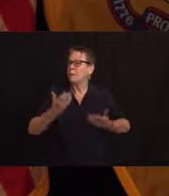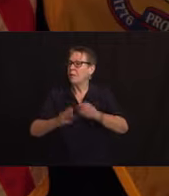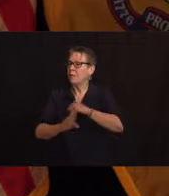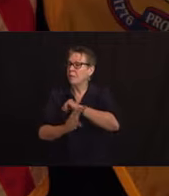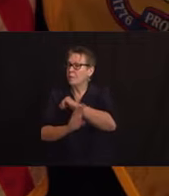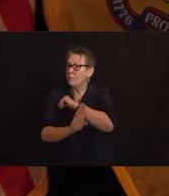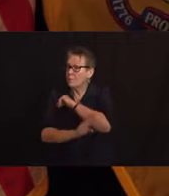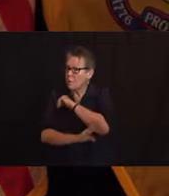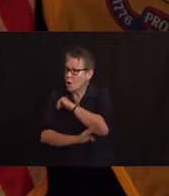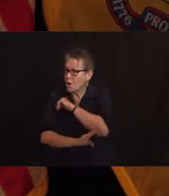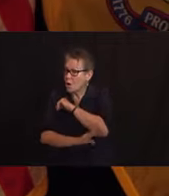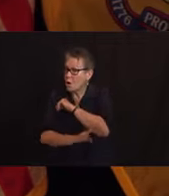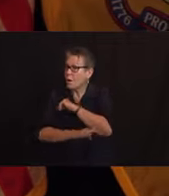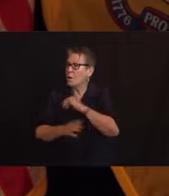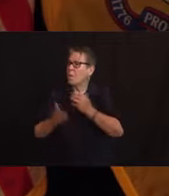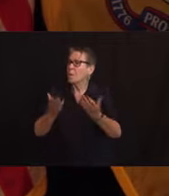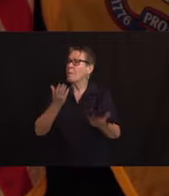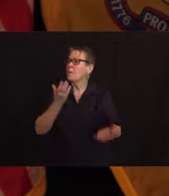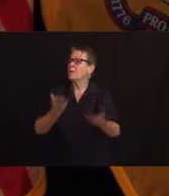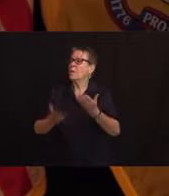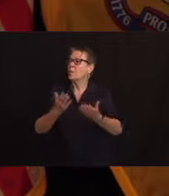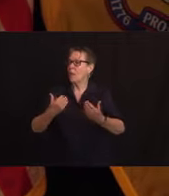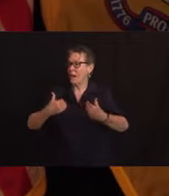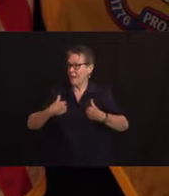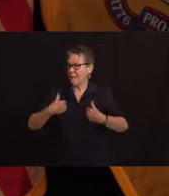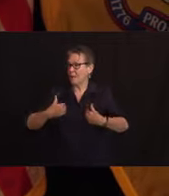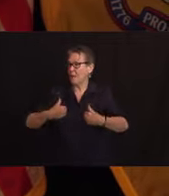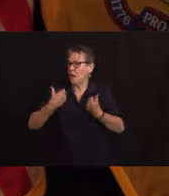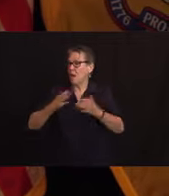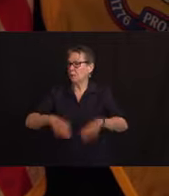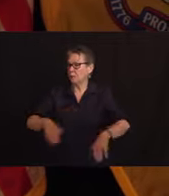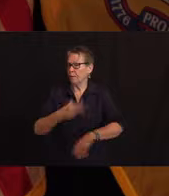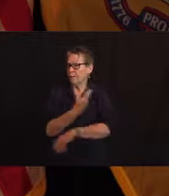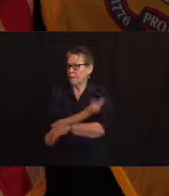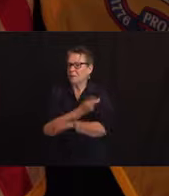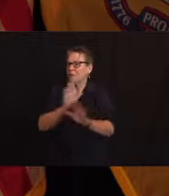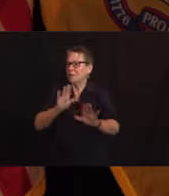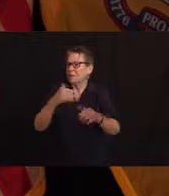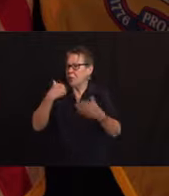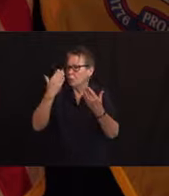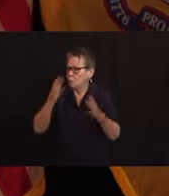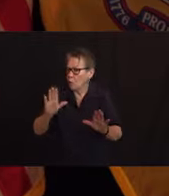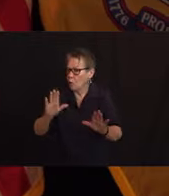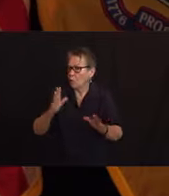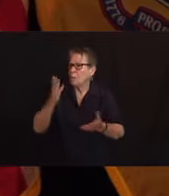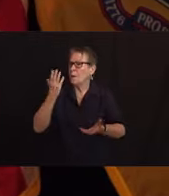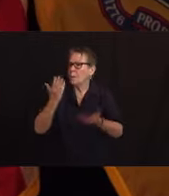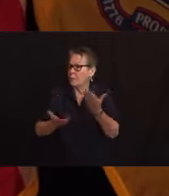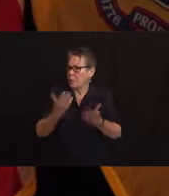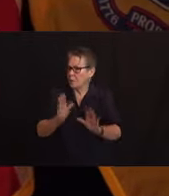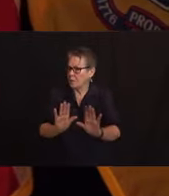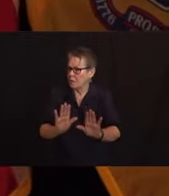may be a vaccine that's authorized for use in people that young, but I wouldn't expect anything earlier than that.